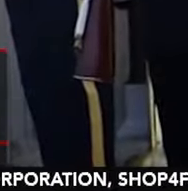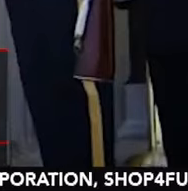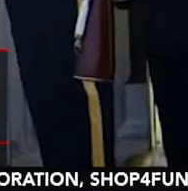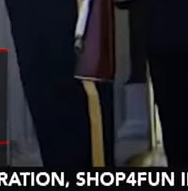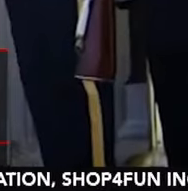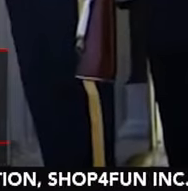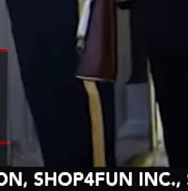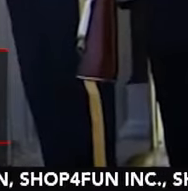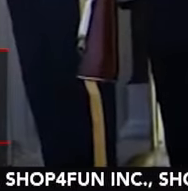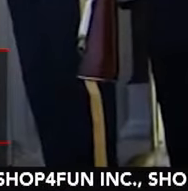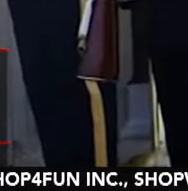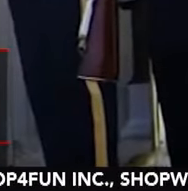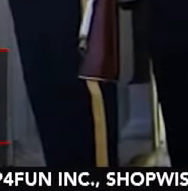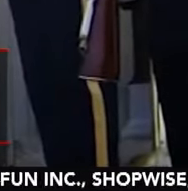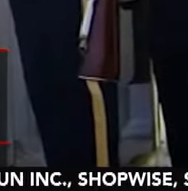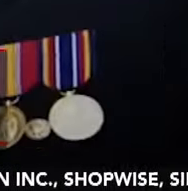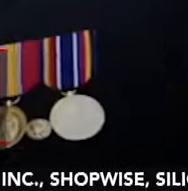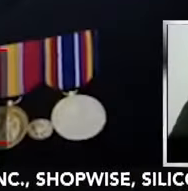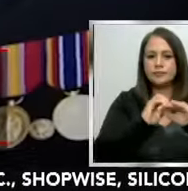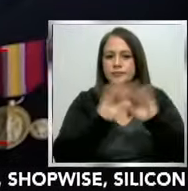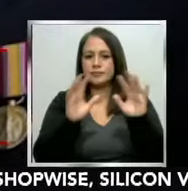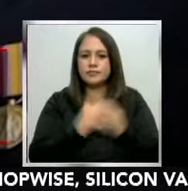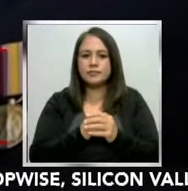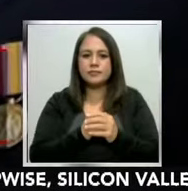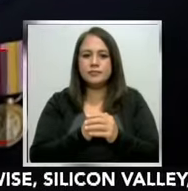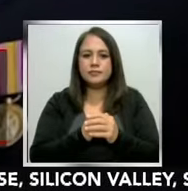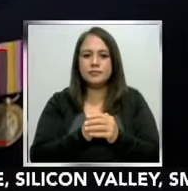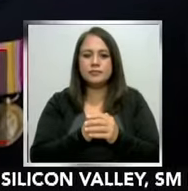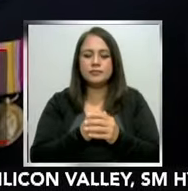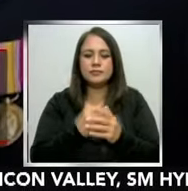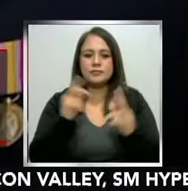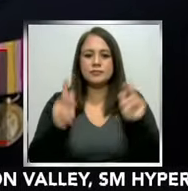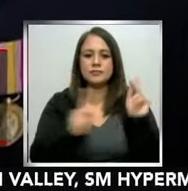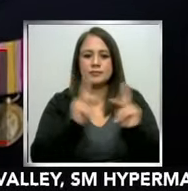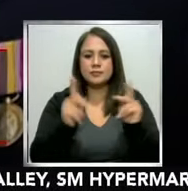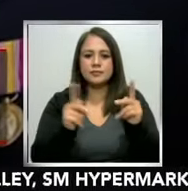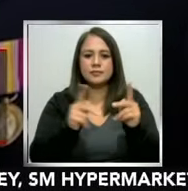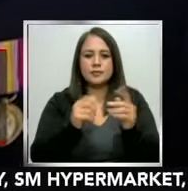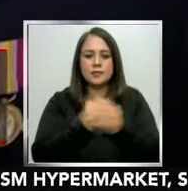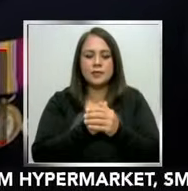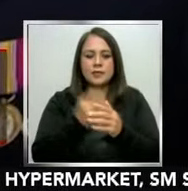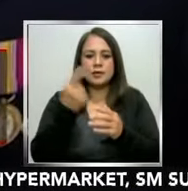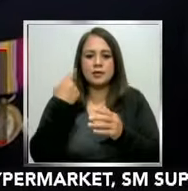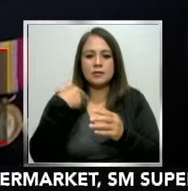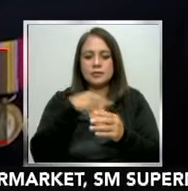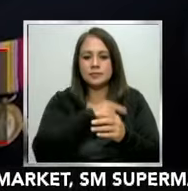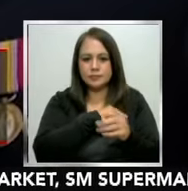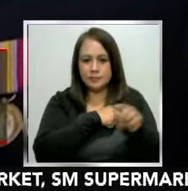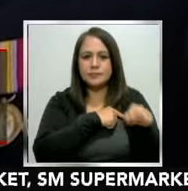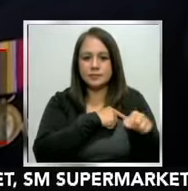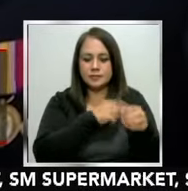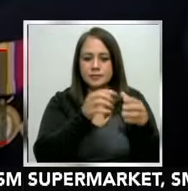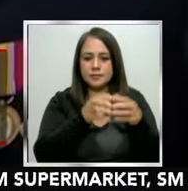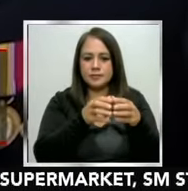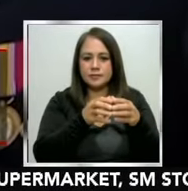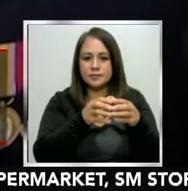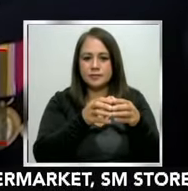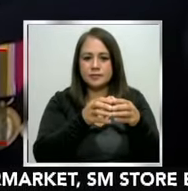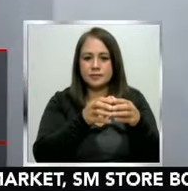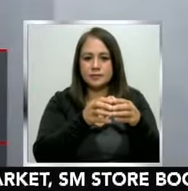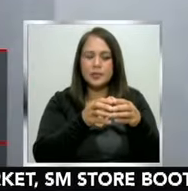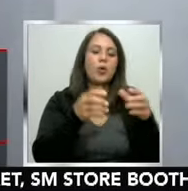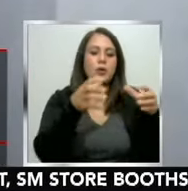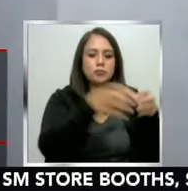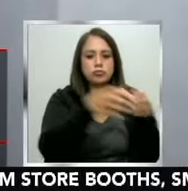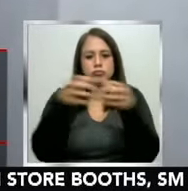abundantly clear, the Mutual Defense Treaty applies to armed attacks on either of our armed forces, our